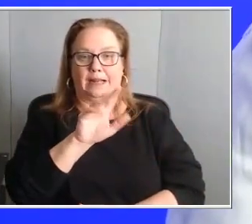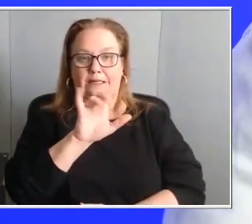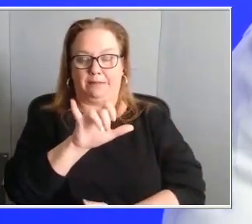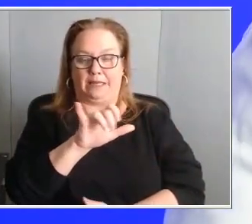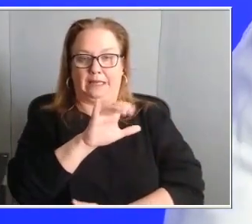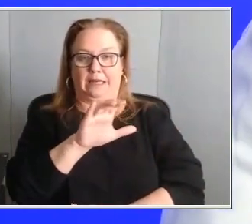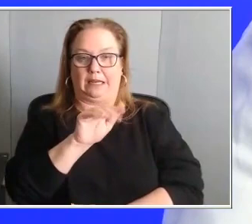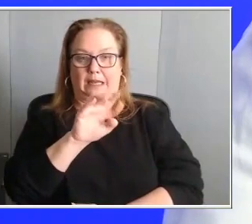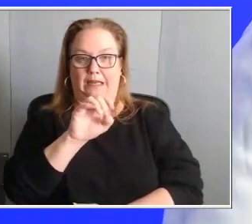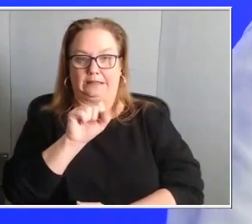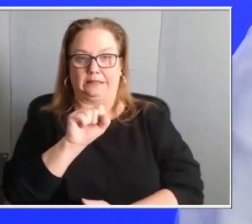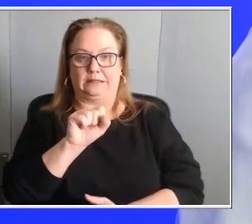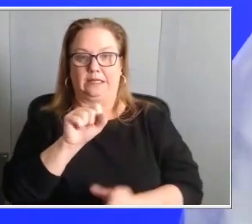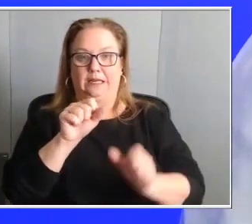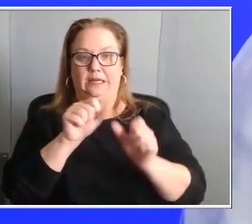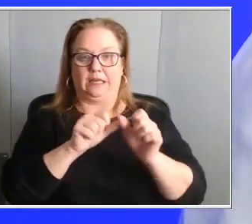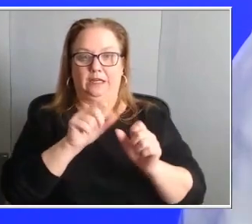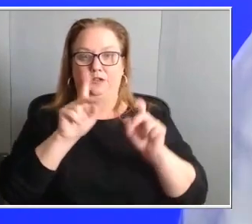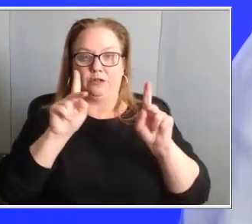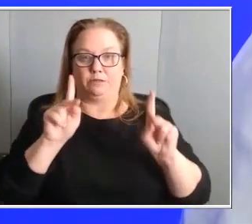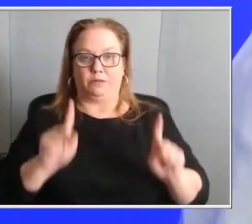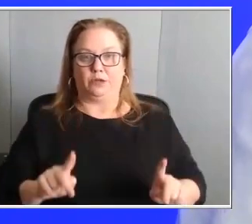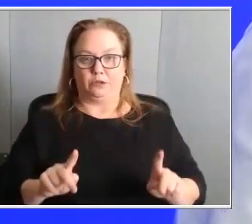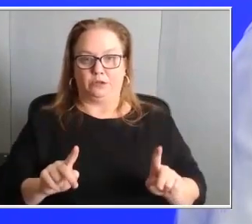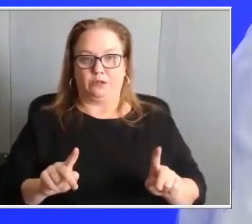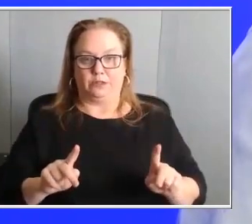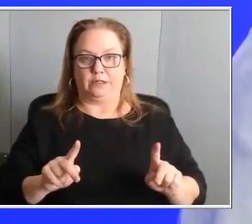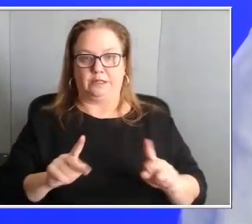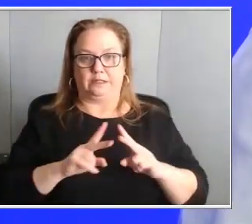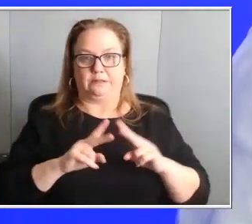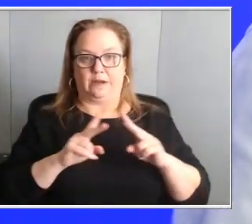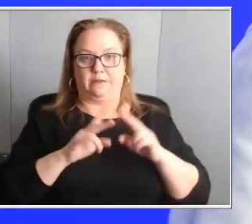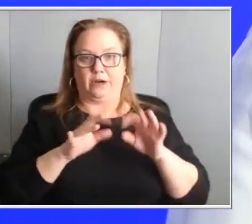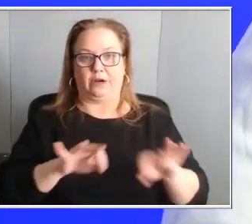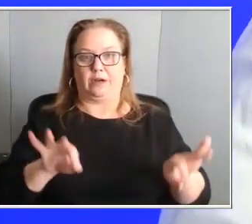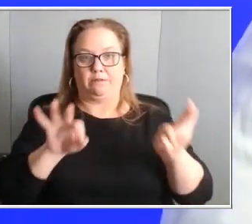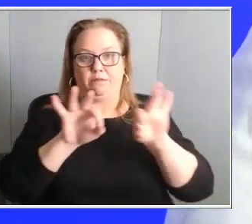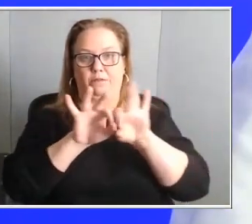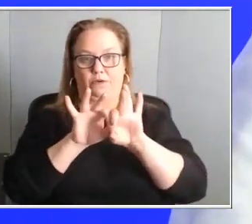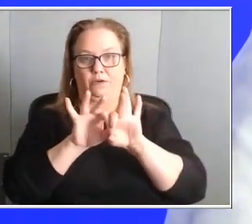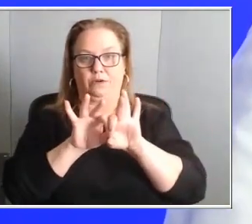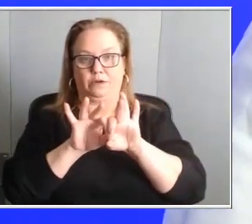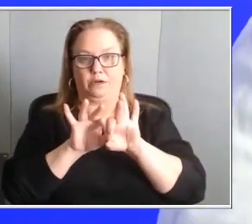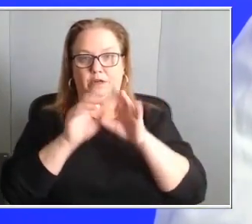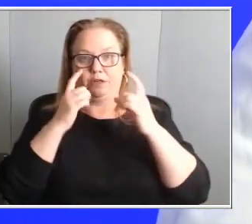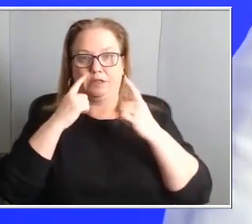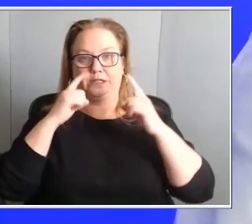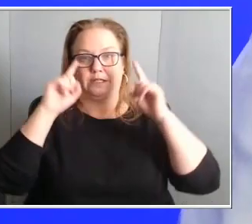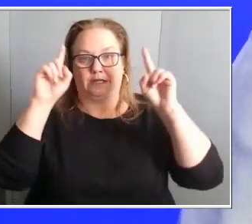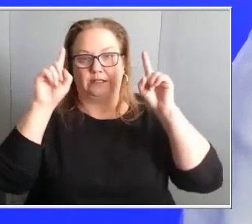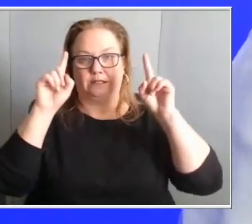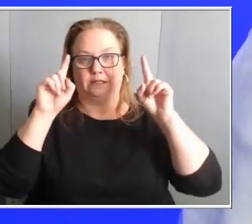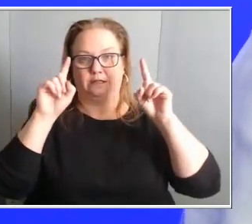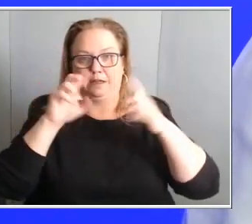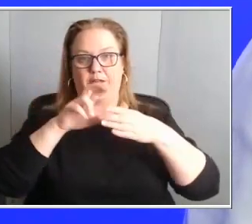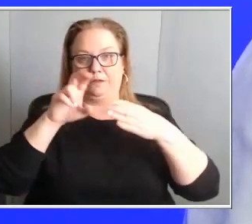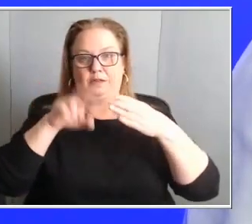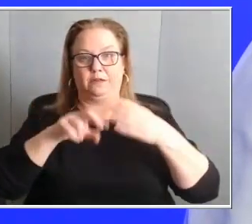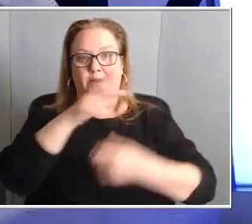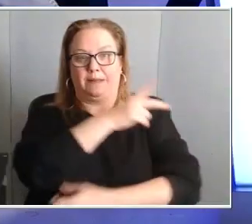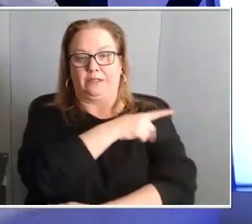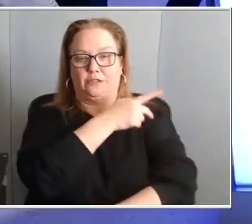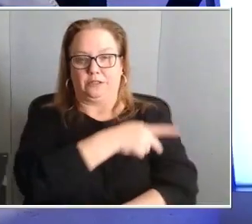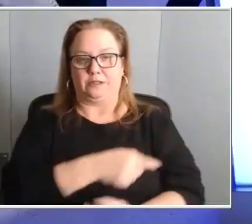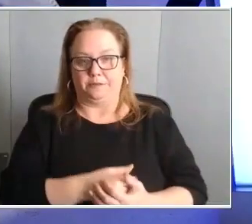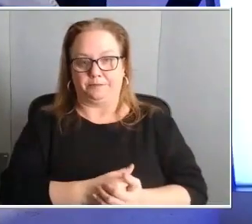person is very important and critical to the success of the procedure and the outcome of the patients. And